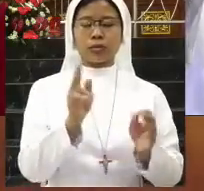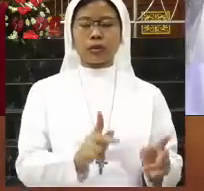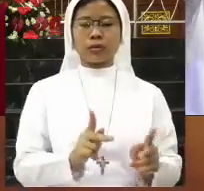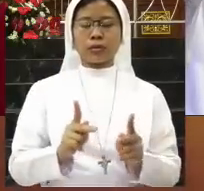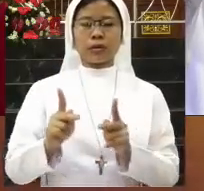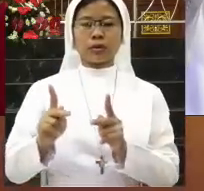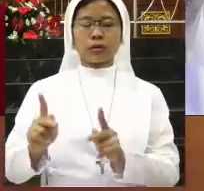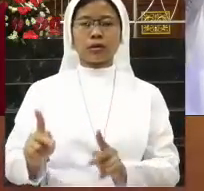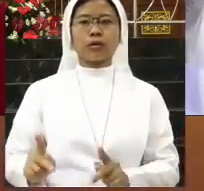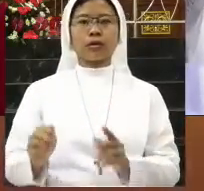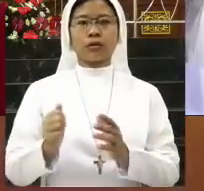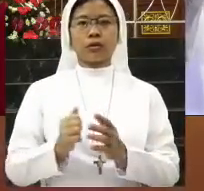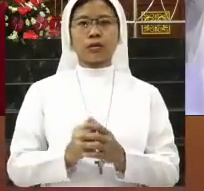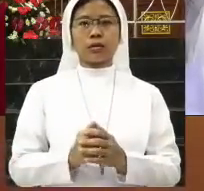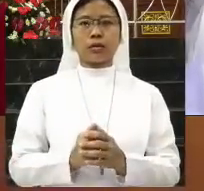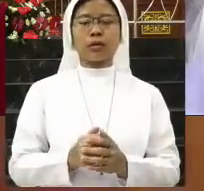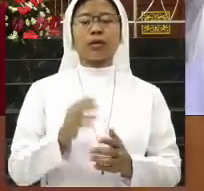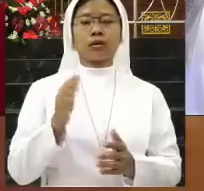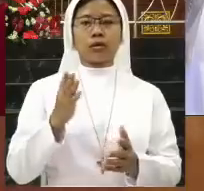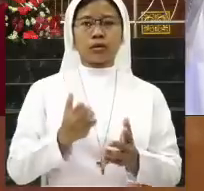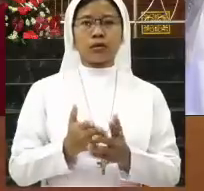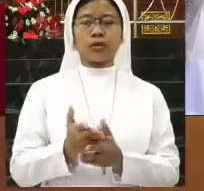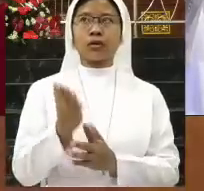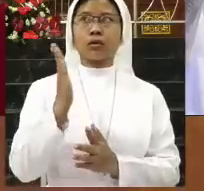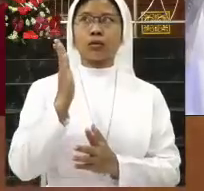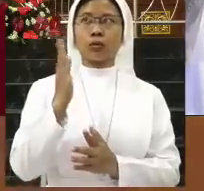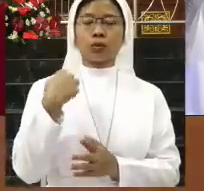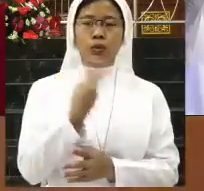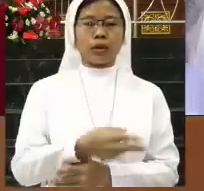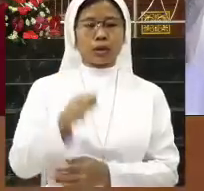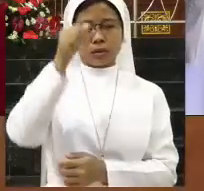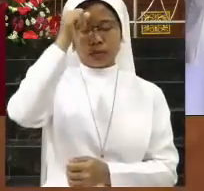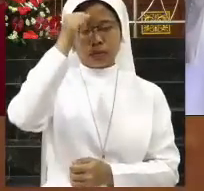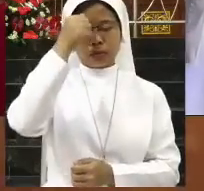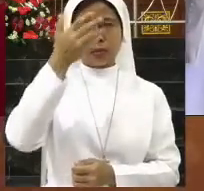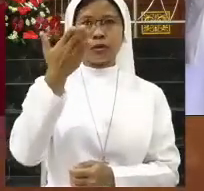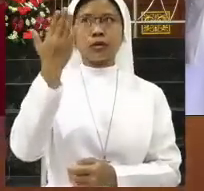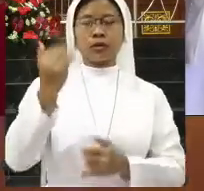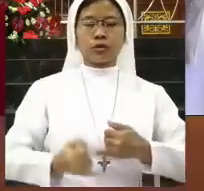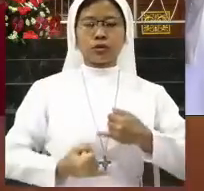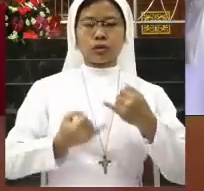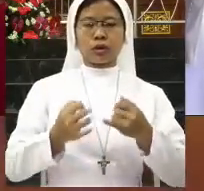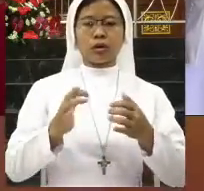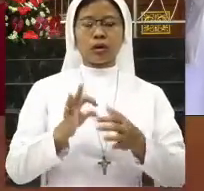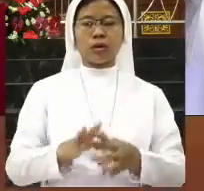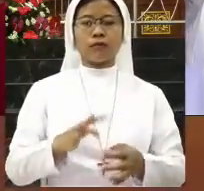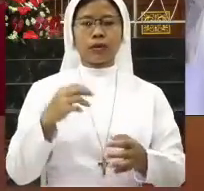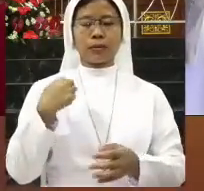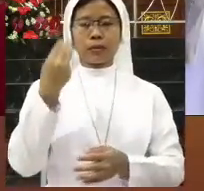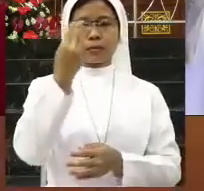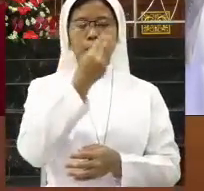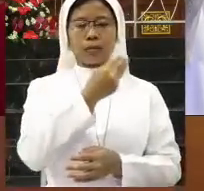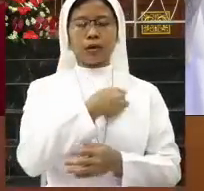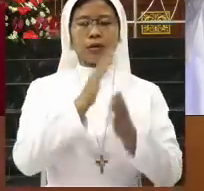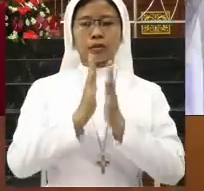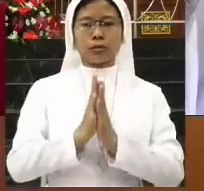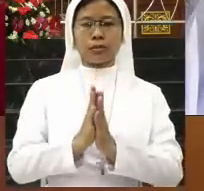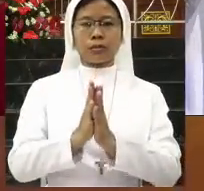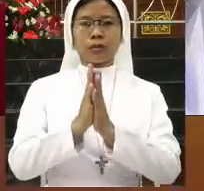preparasti, daut cuius commemoratione leitamur, ius pia